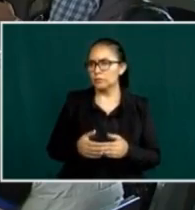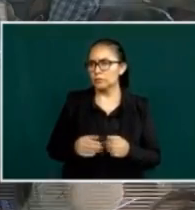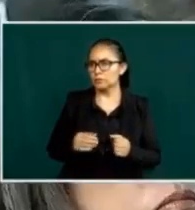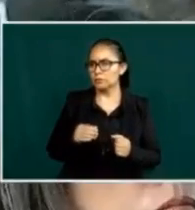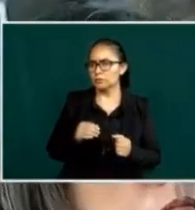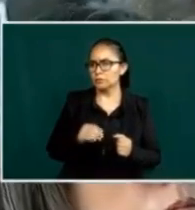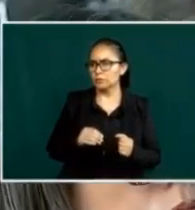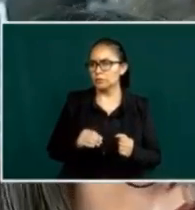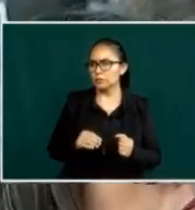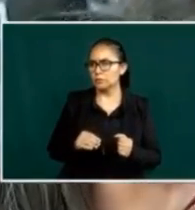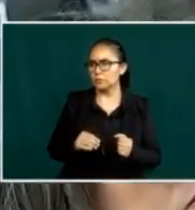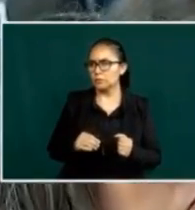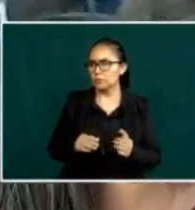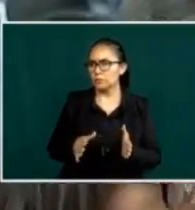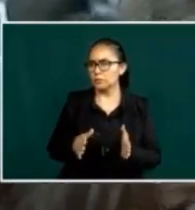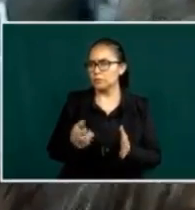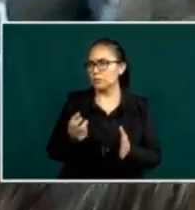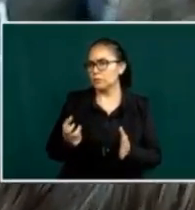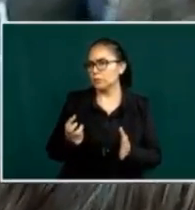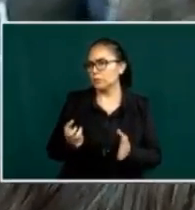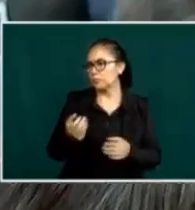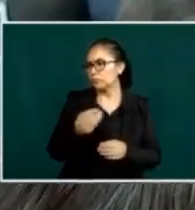And they are